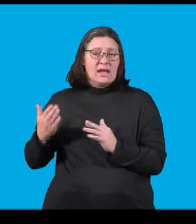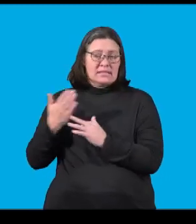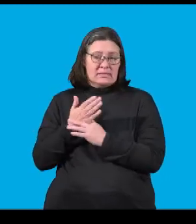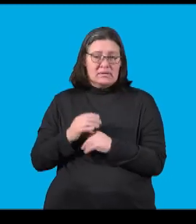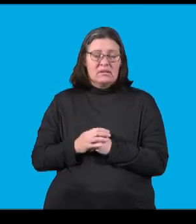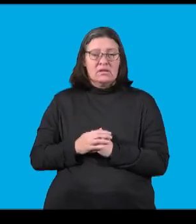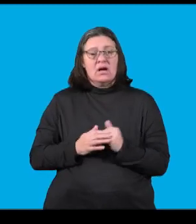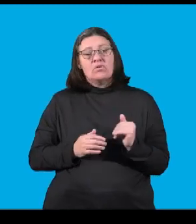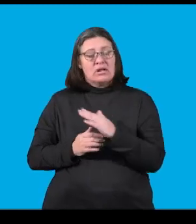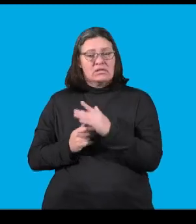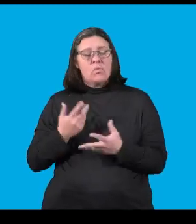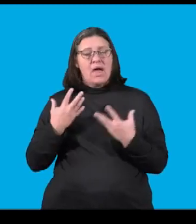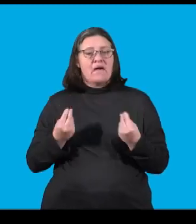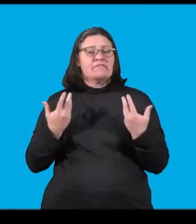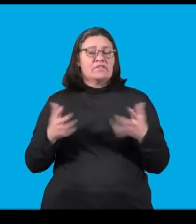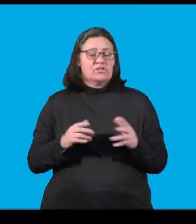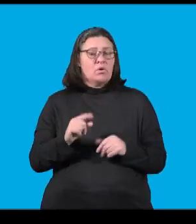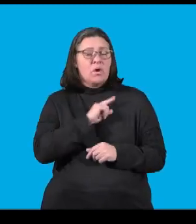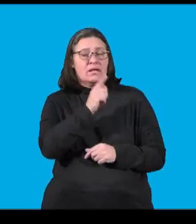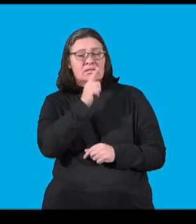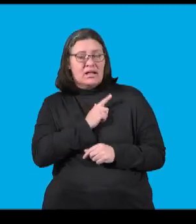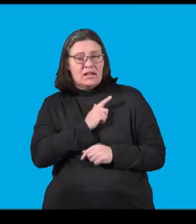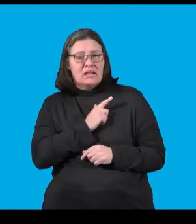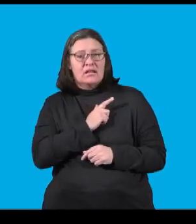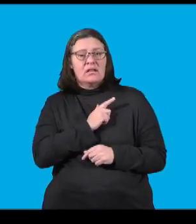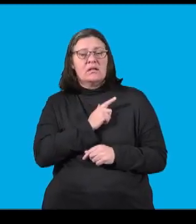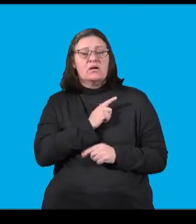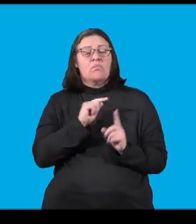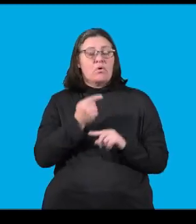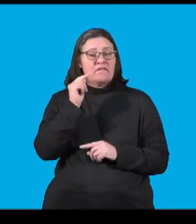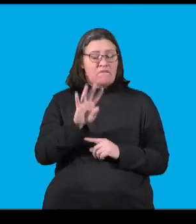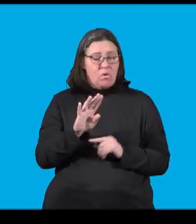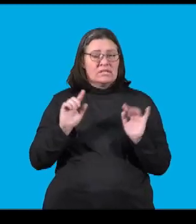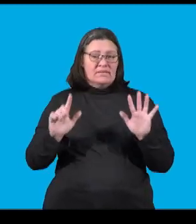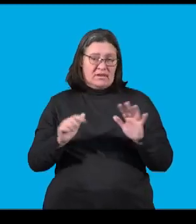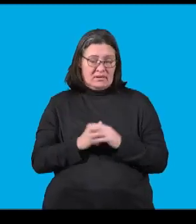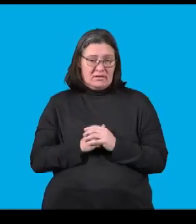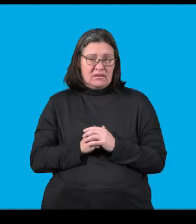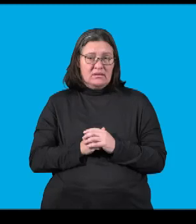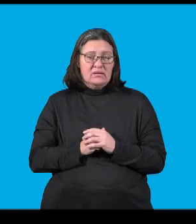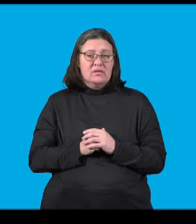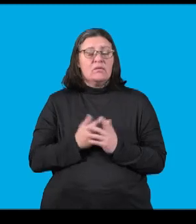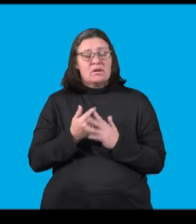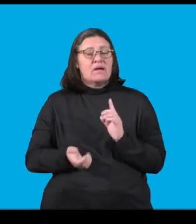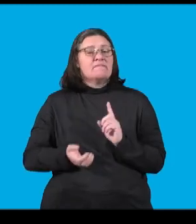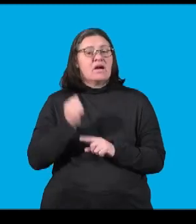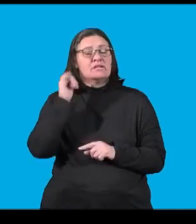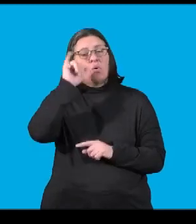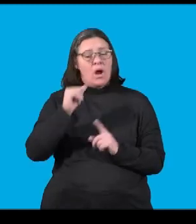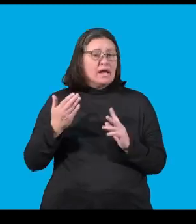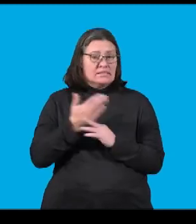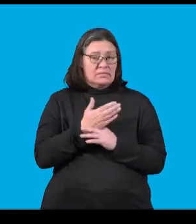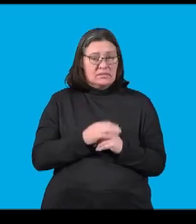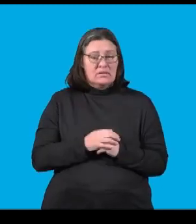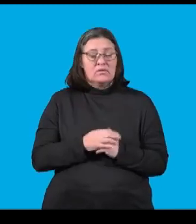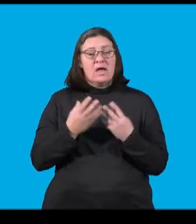and the y-intercept. The gradient we've already got because they've told us the gradient at the point 4 is 7. So the only other thing to do is